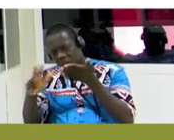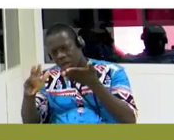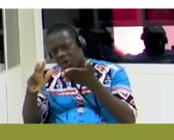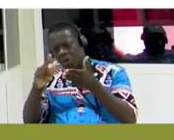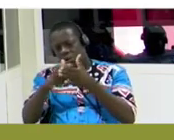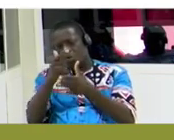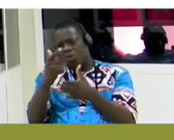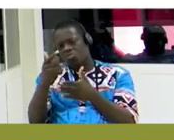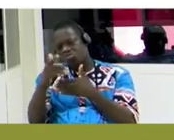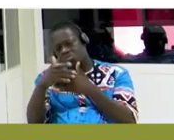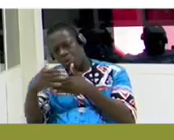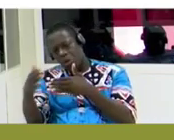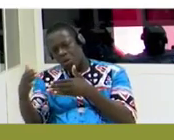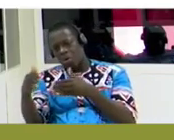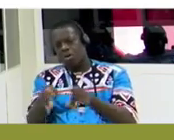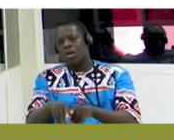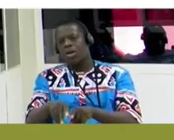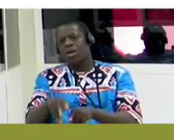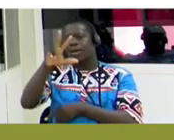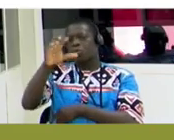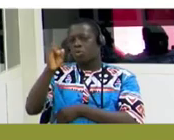002